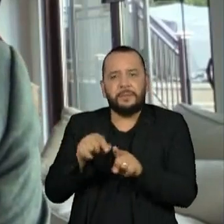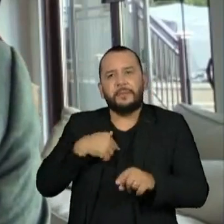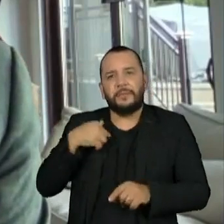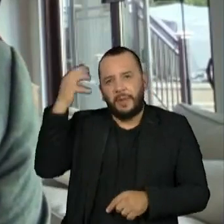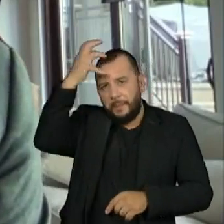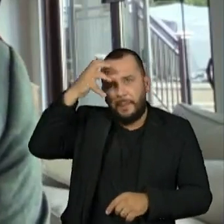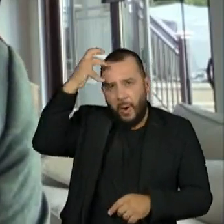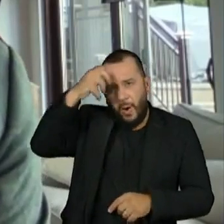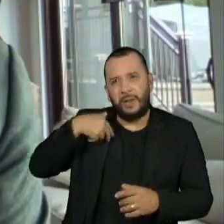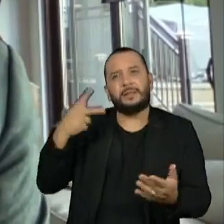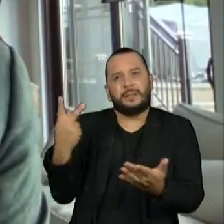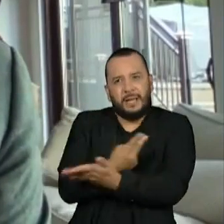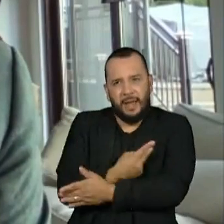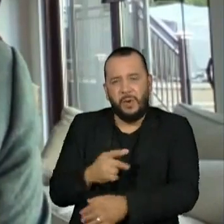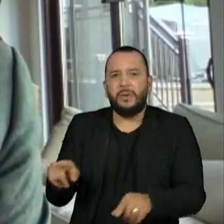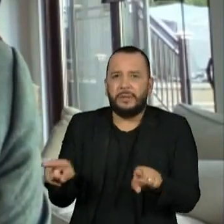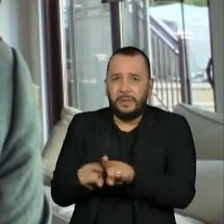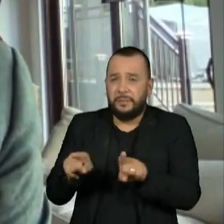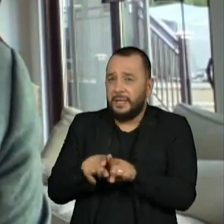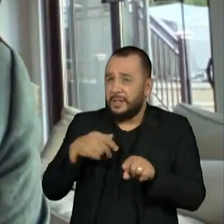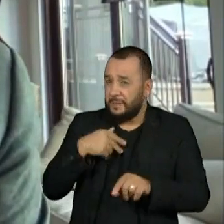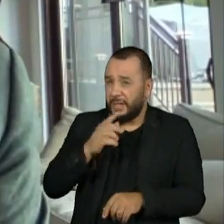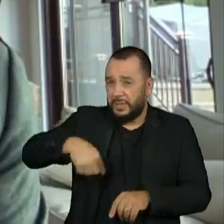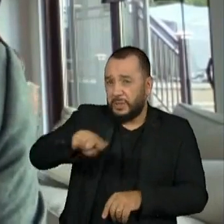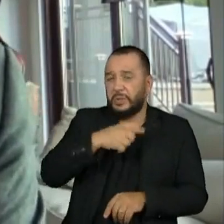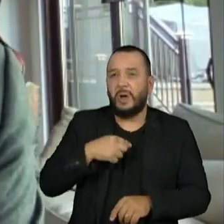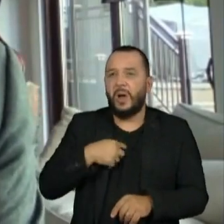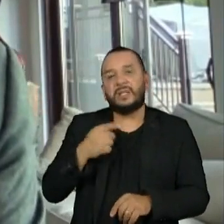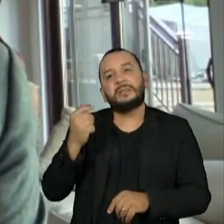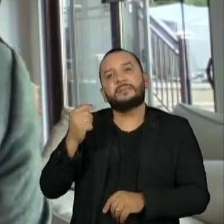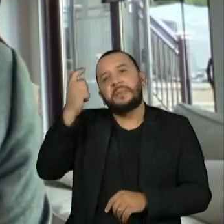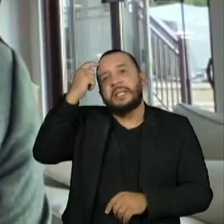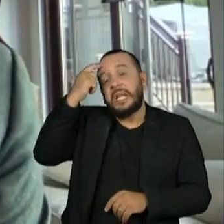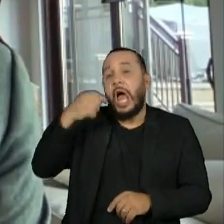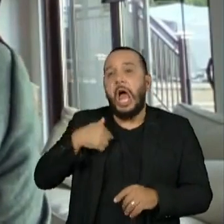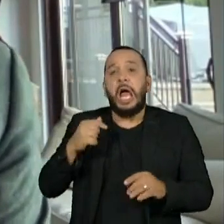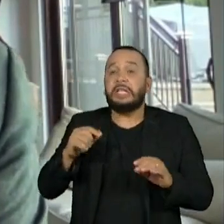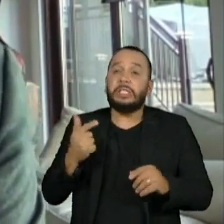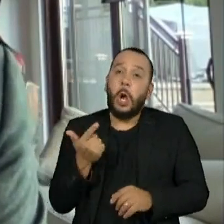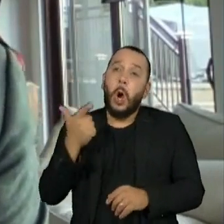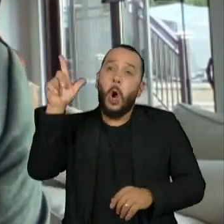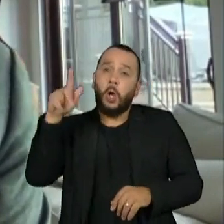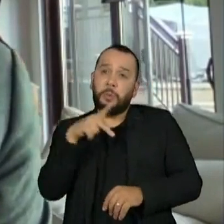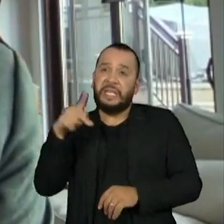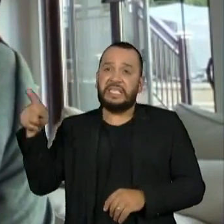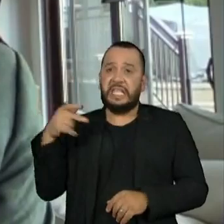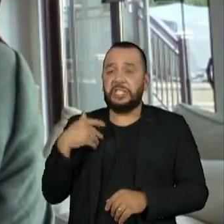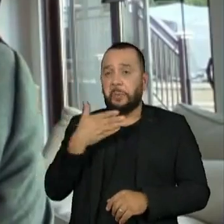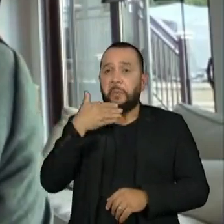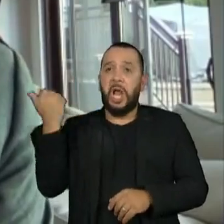mistakes that he made. But let's not kid ourselves and pretend that it would all have been fine if somebody else had been in those jobs.